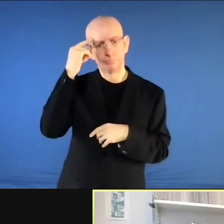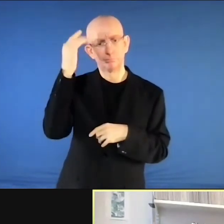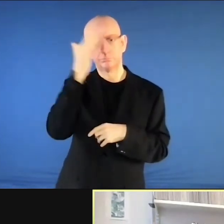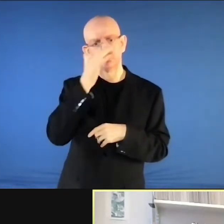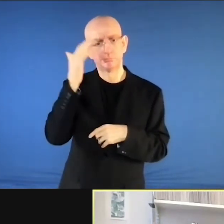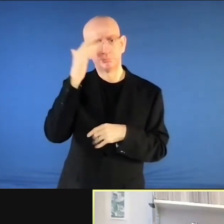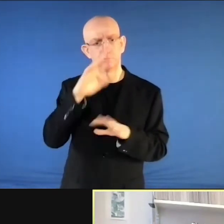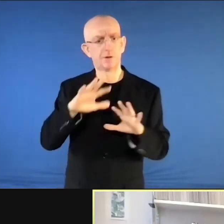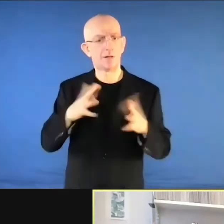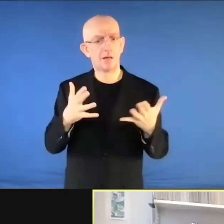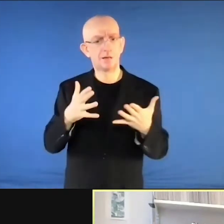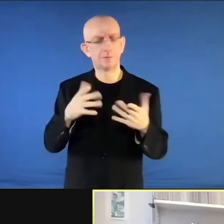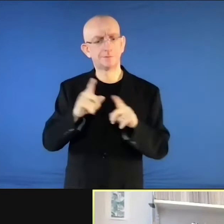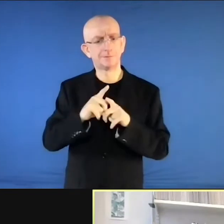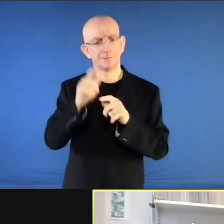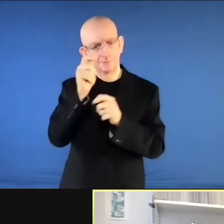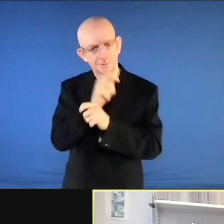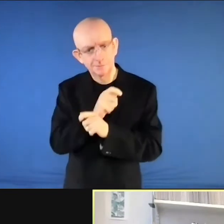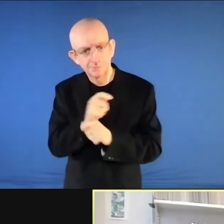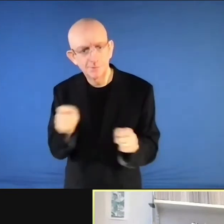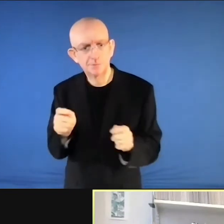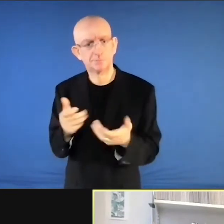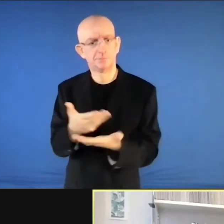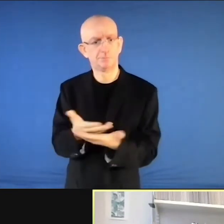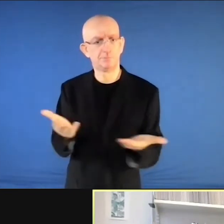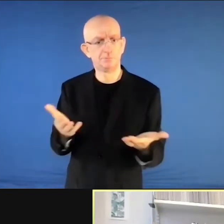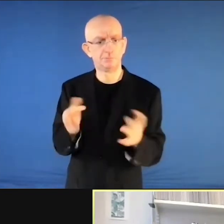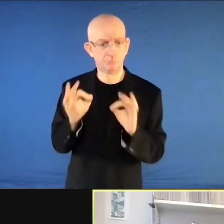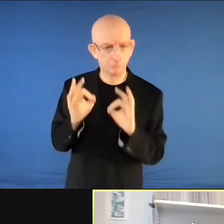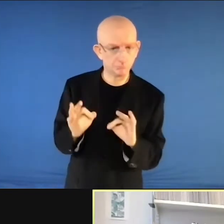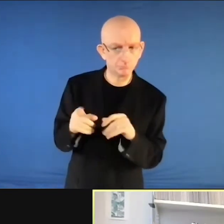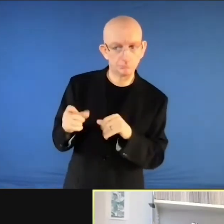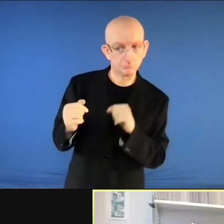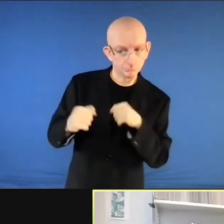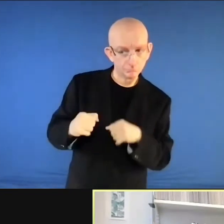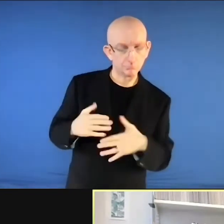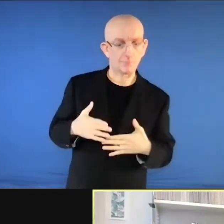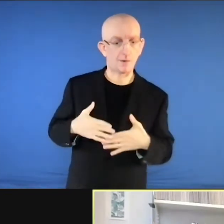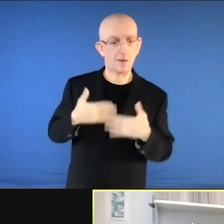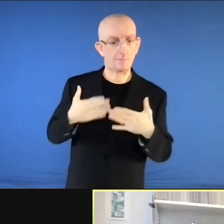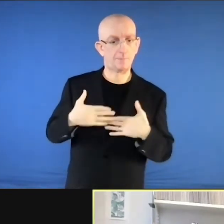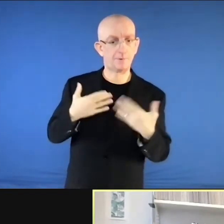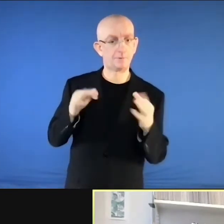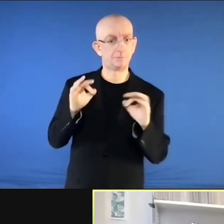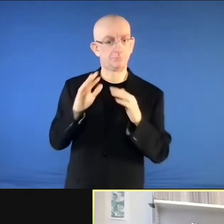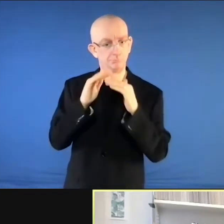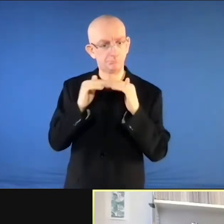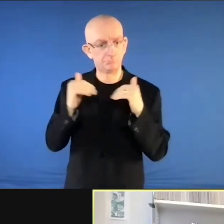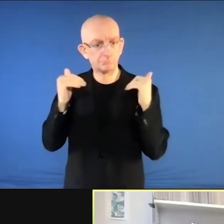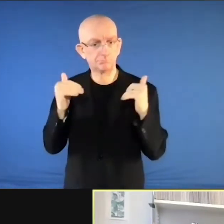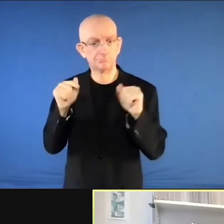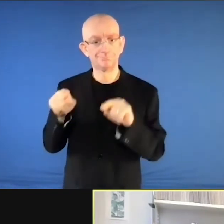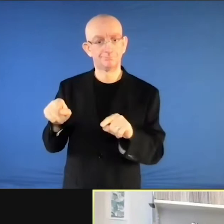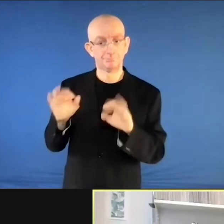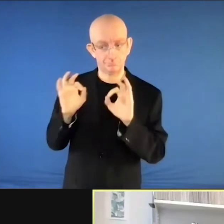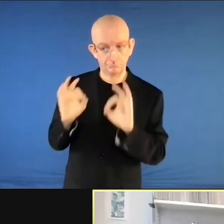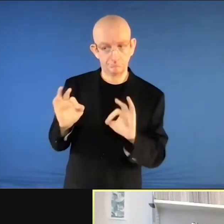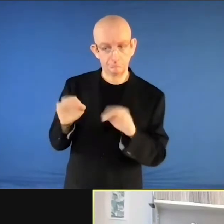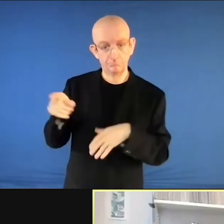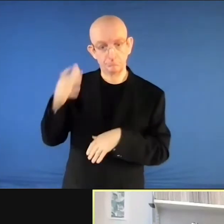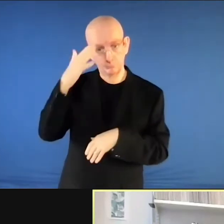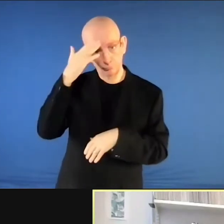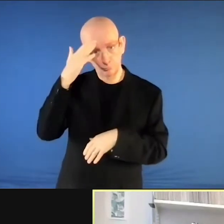ensuring consent, about that consent being informed consent, and about participation. And I think what